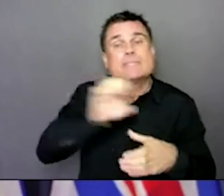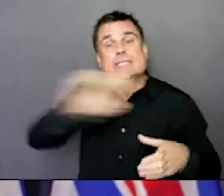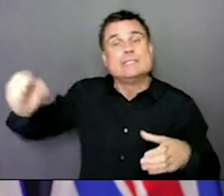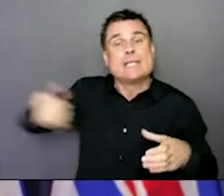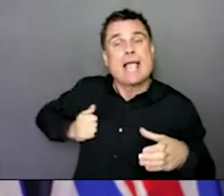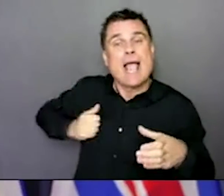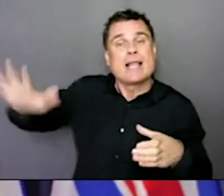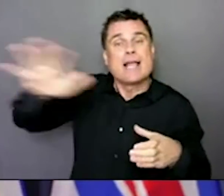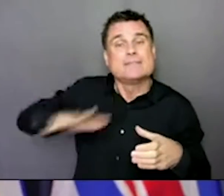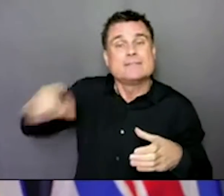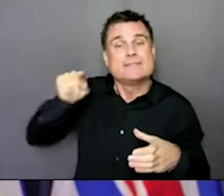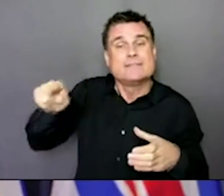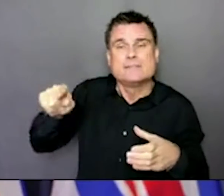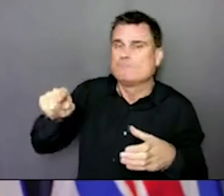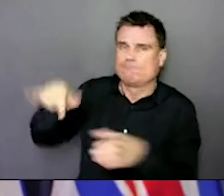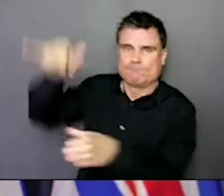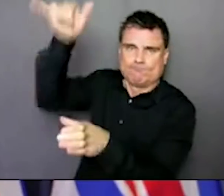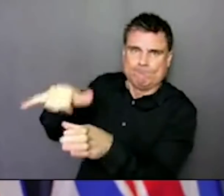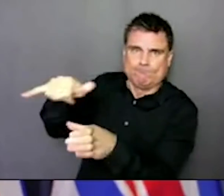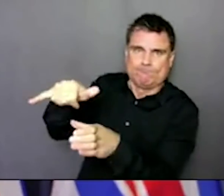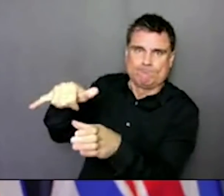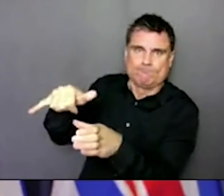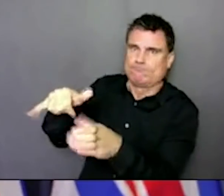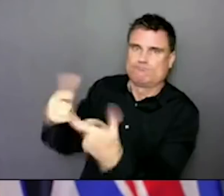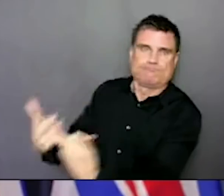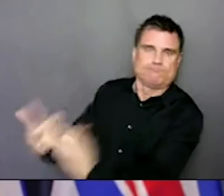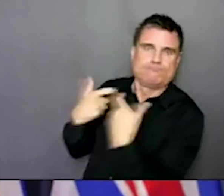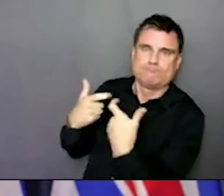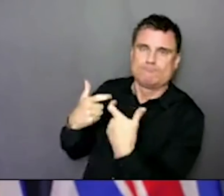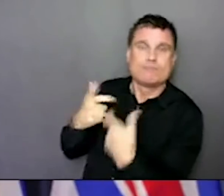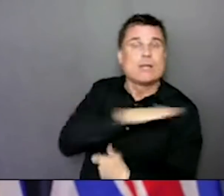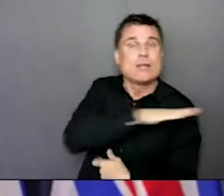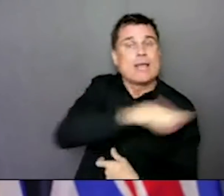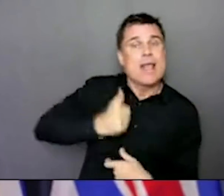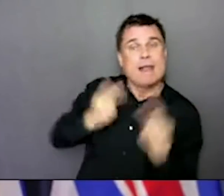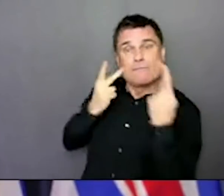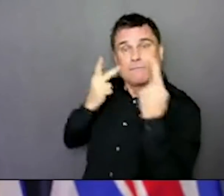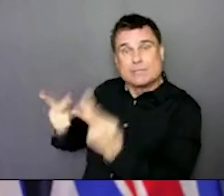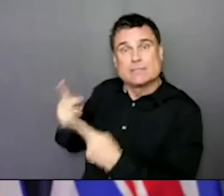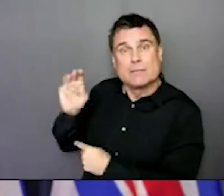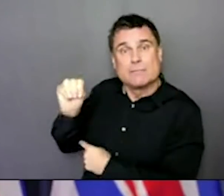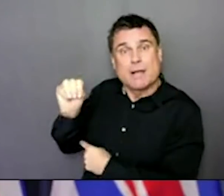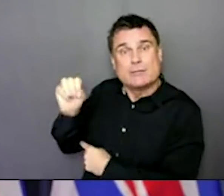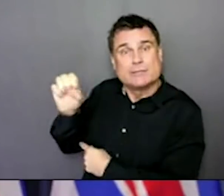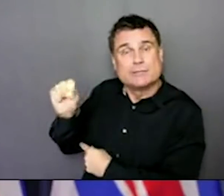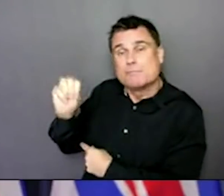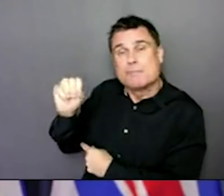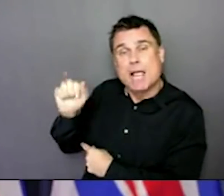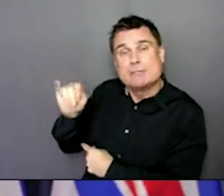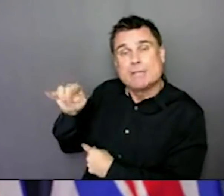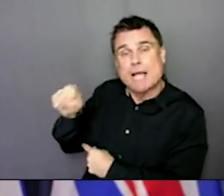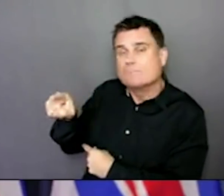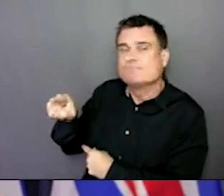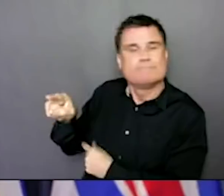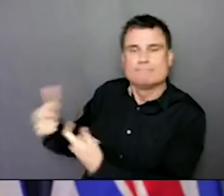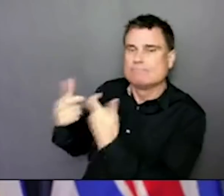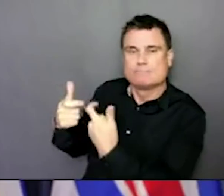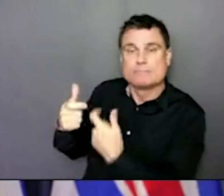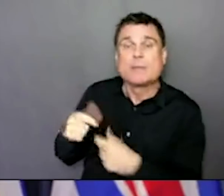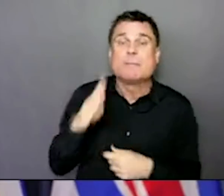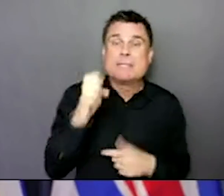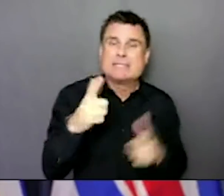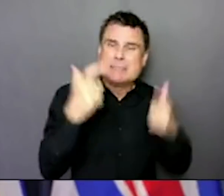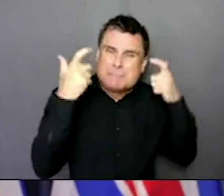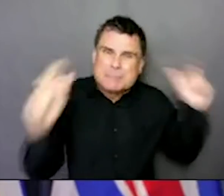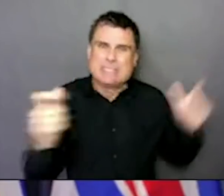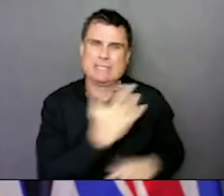Columbia. So there's only a few ways in and out, and it's easier to manage than it would be here in BC. And so again, we're